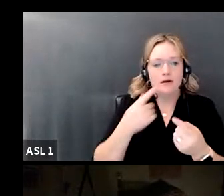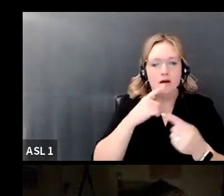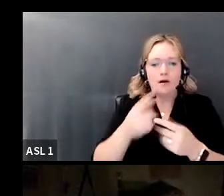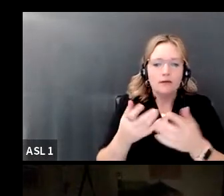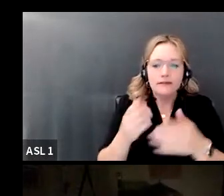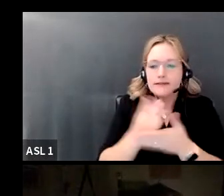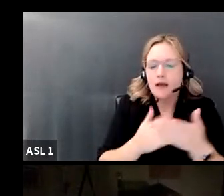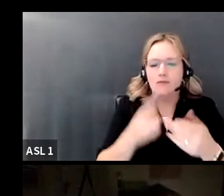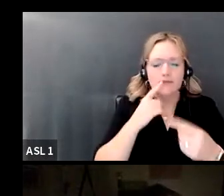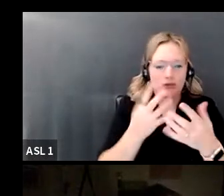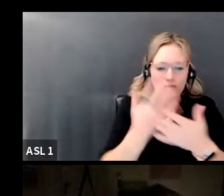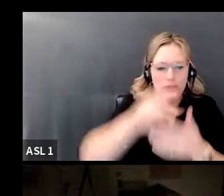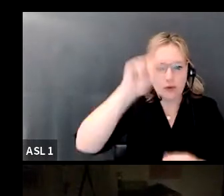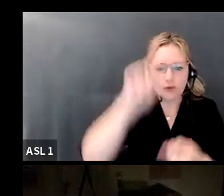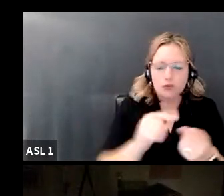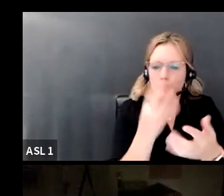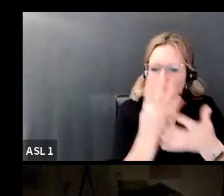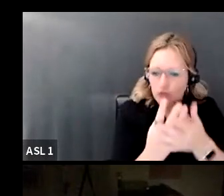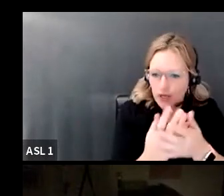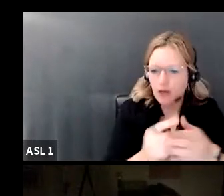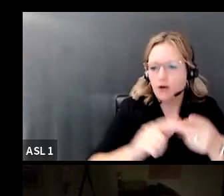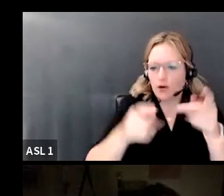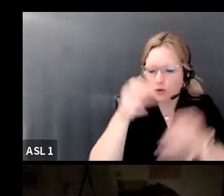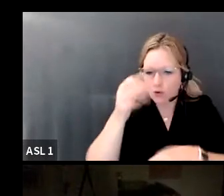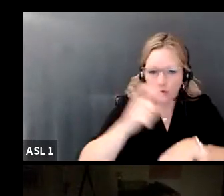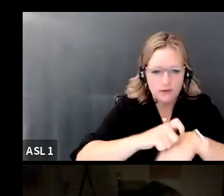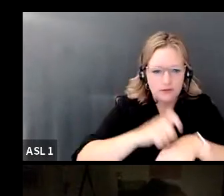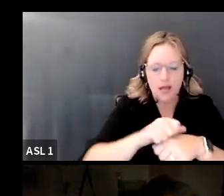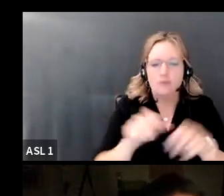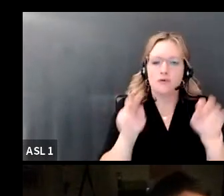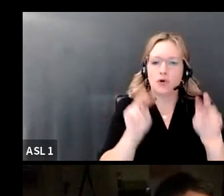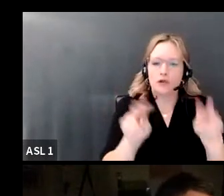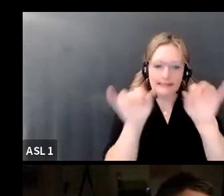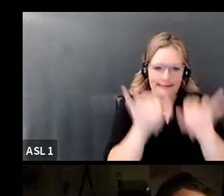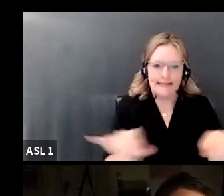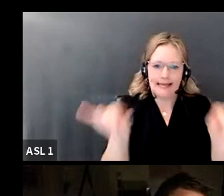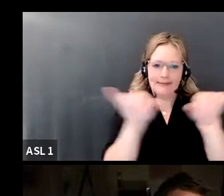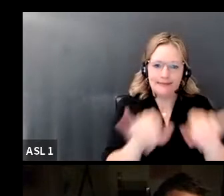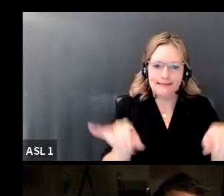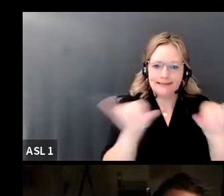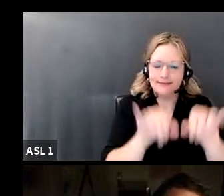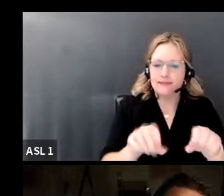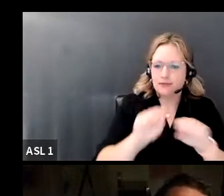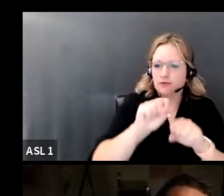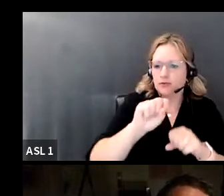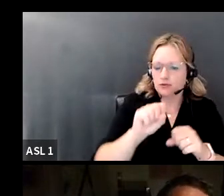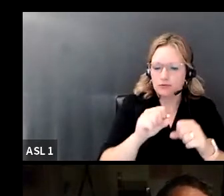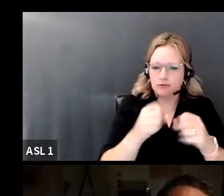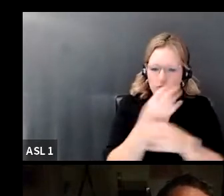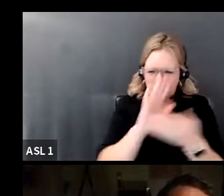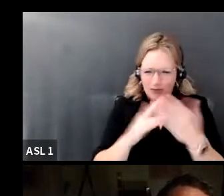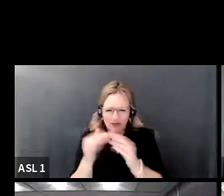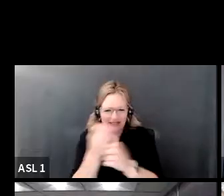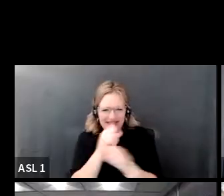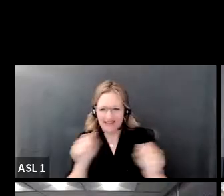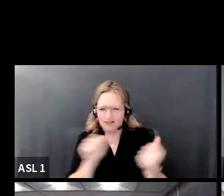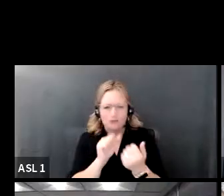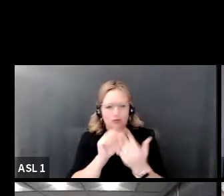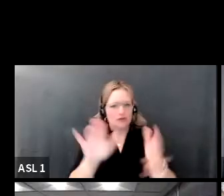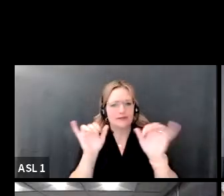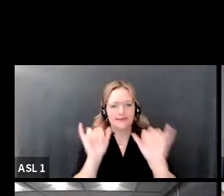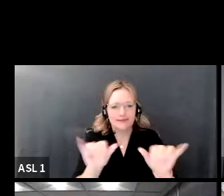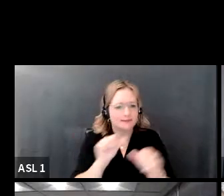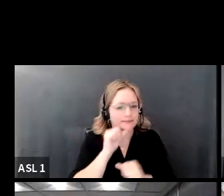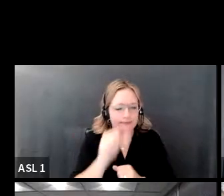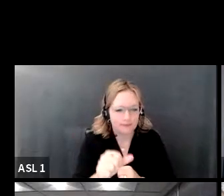court time we think it's time to look beyond the traditional criminal justice approach to community safety and to fully explore its current